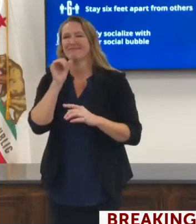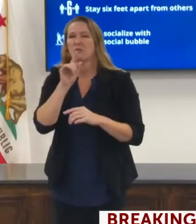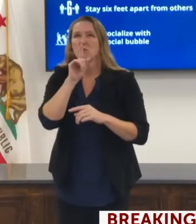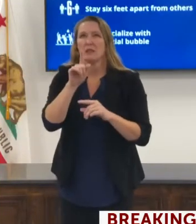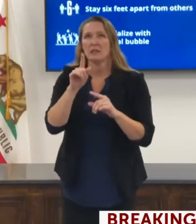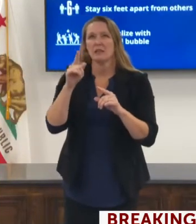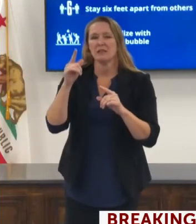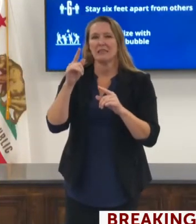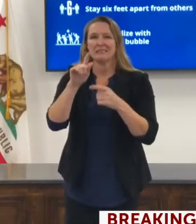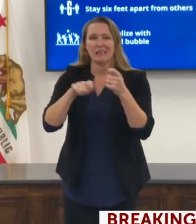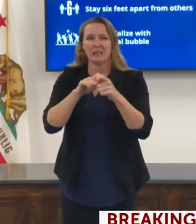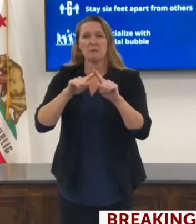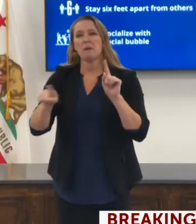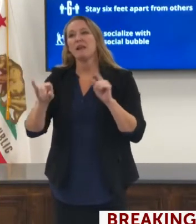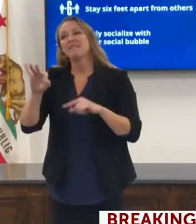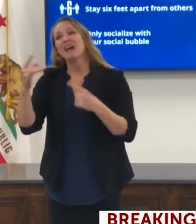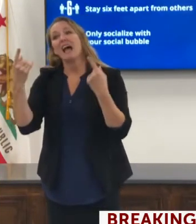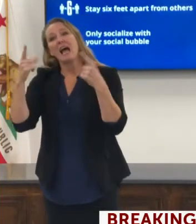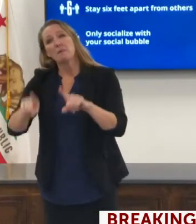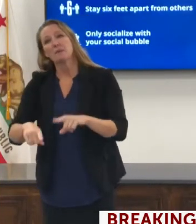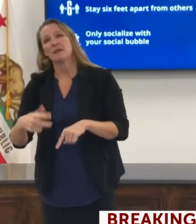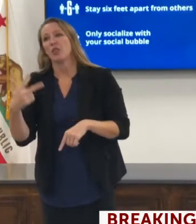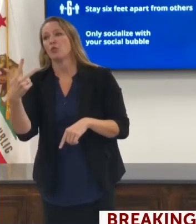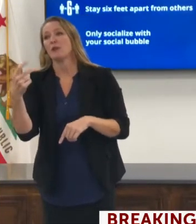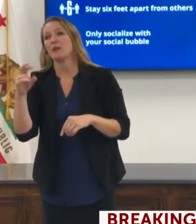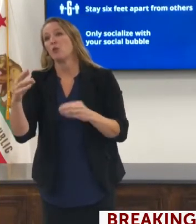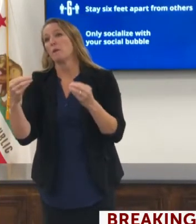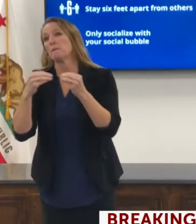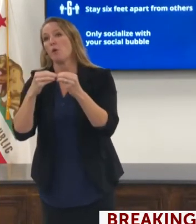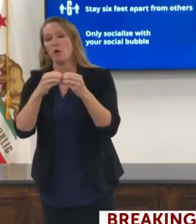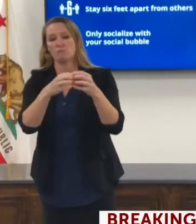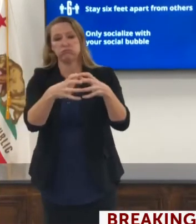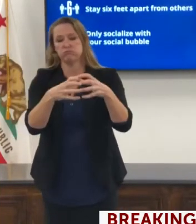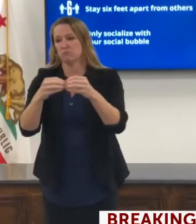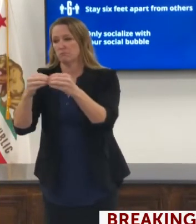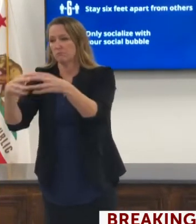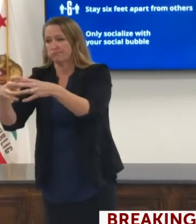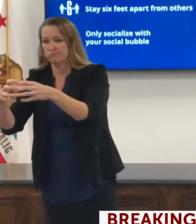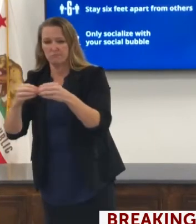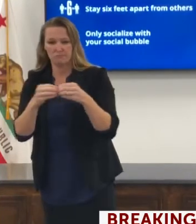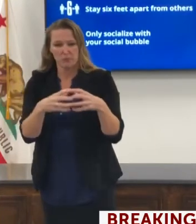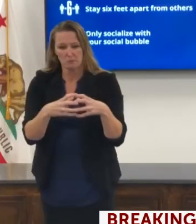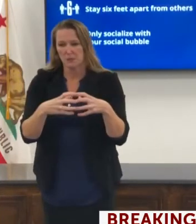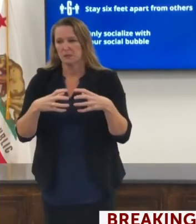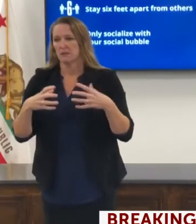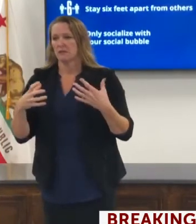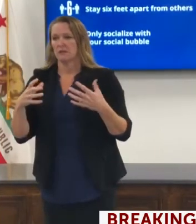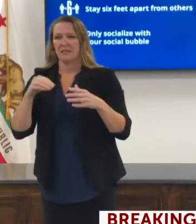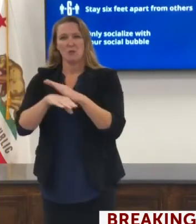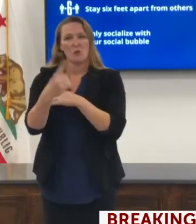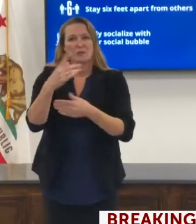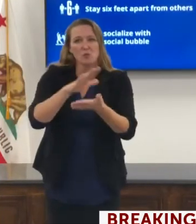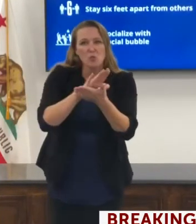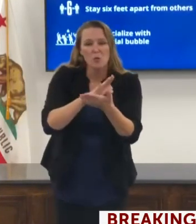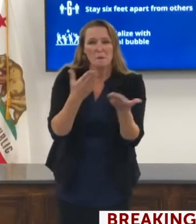in a school might lead to a school closure, 5% of that entire school campus's population being